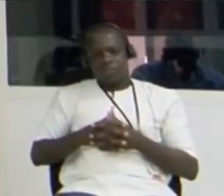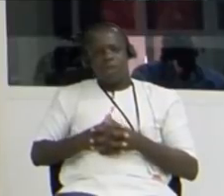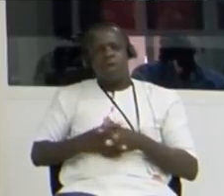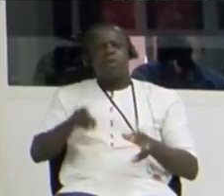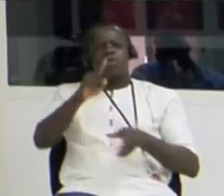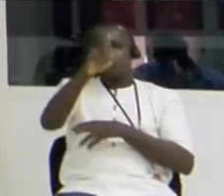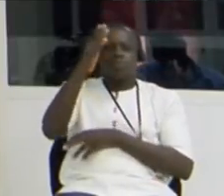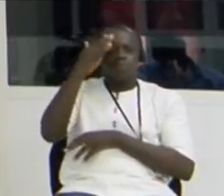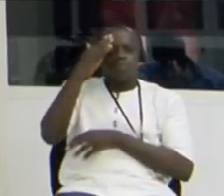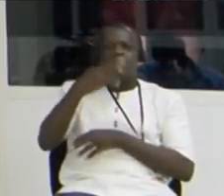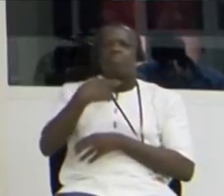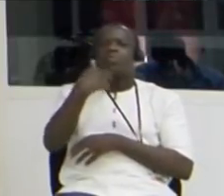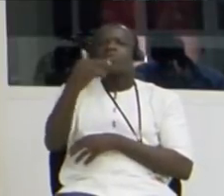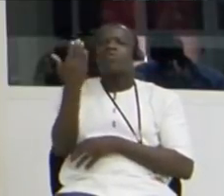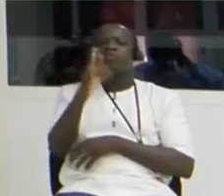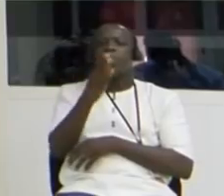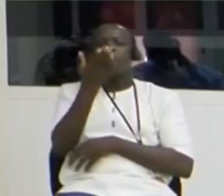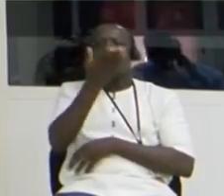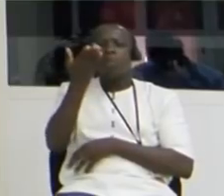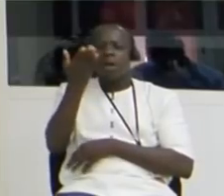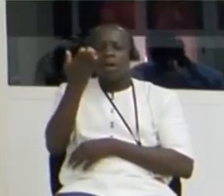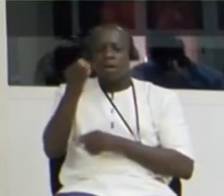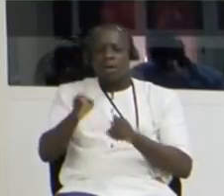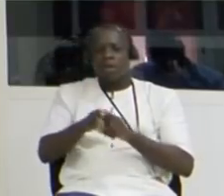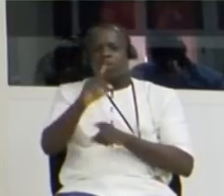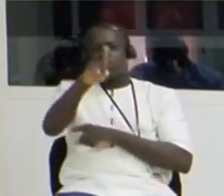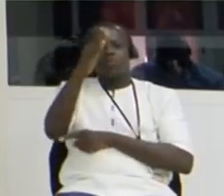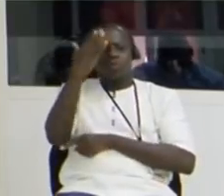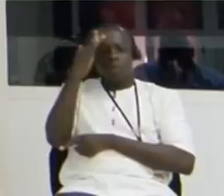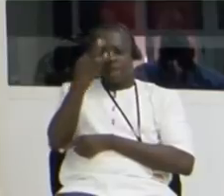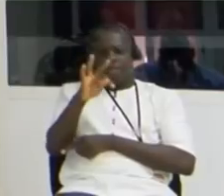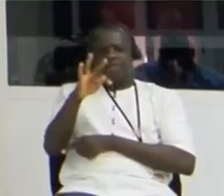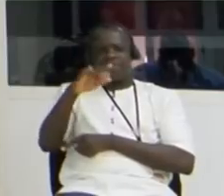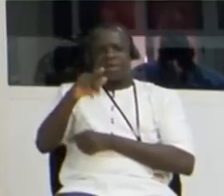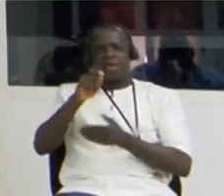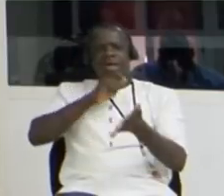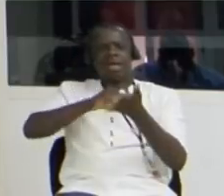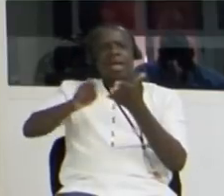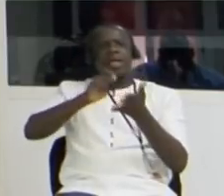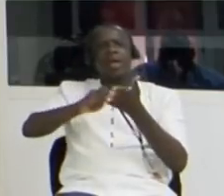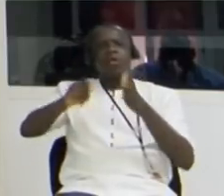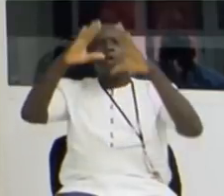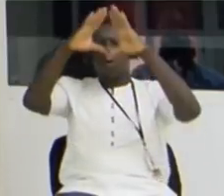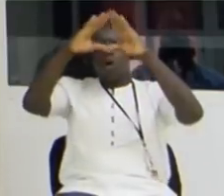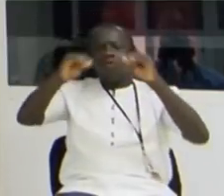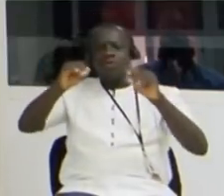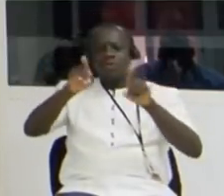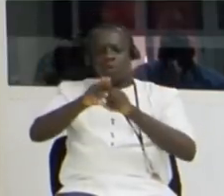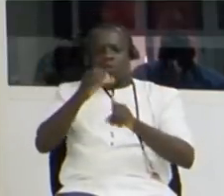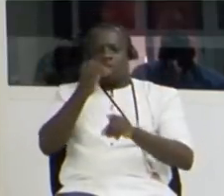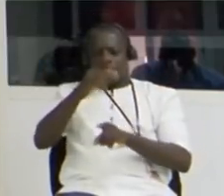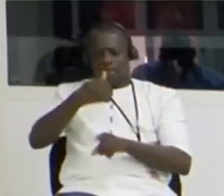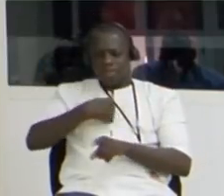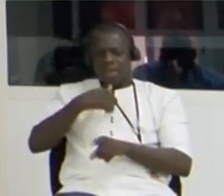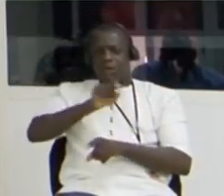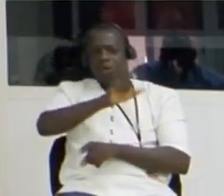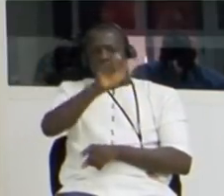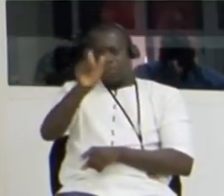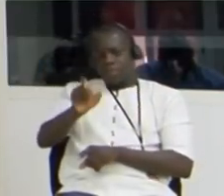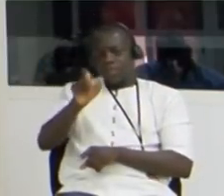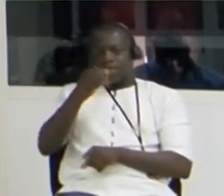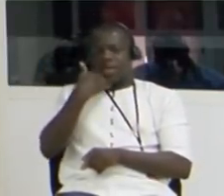from? When they write with this official writings, I'm directed to. That's how it is written.